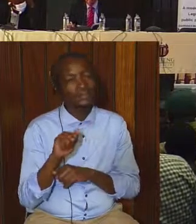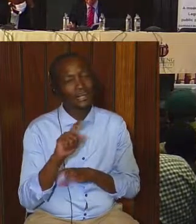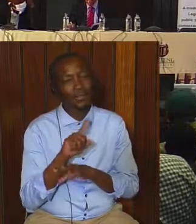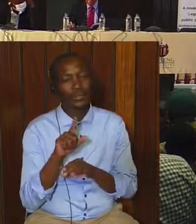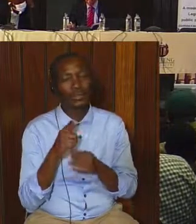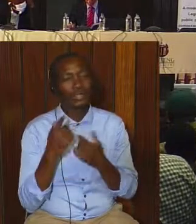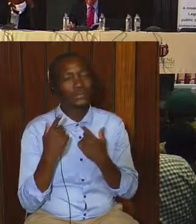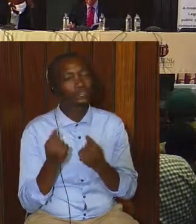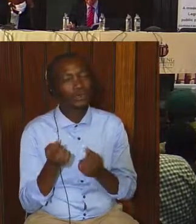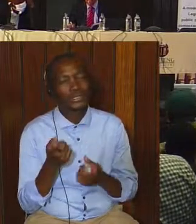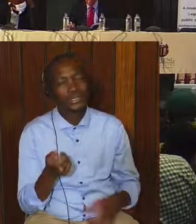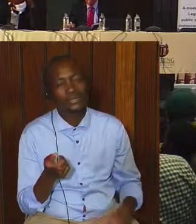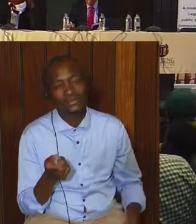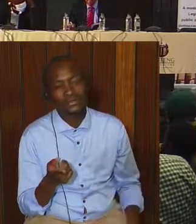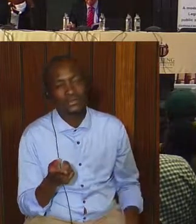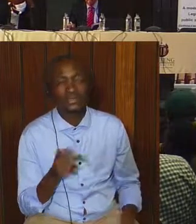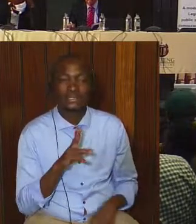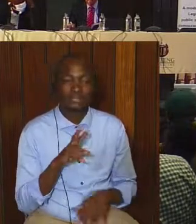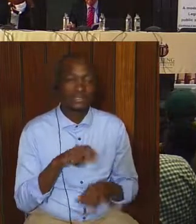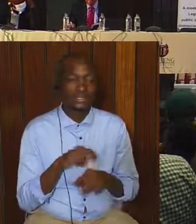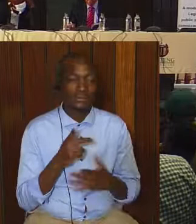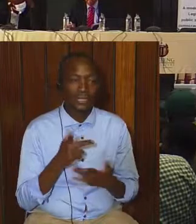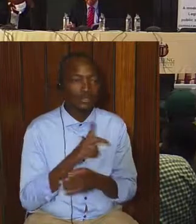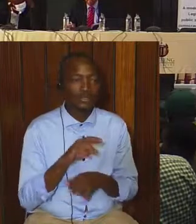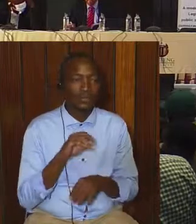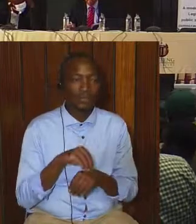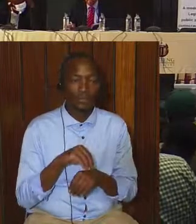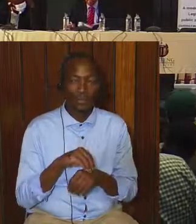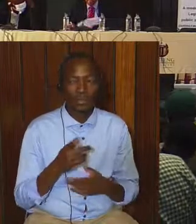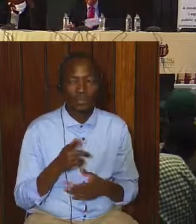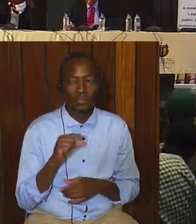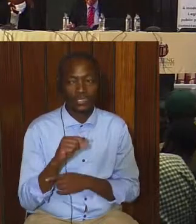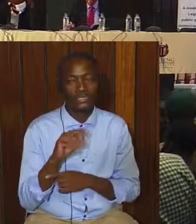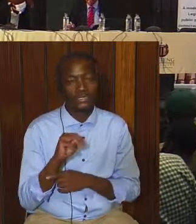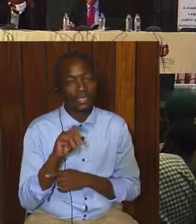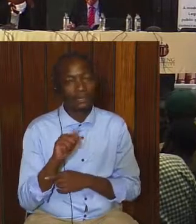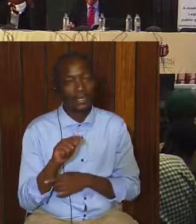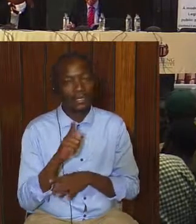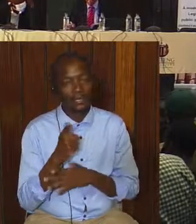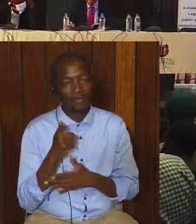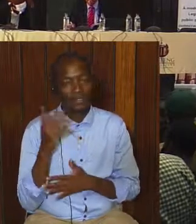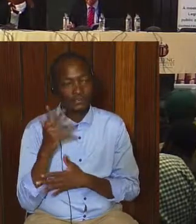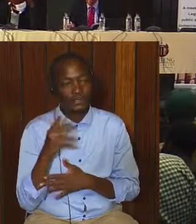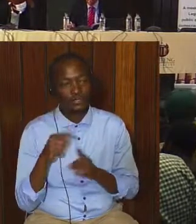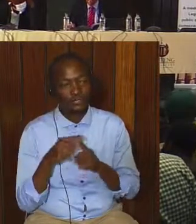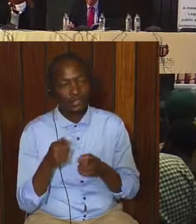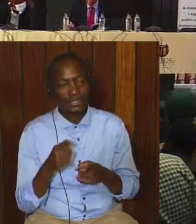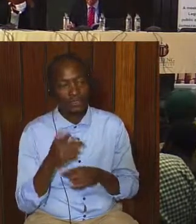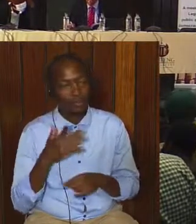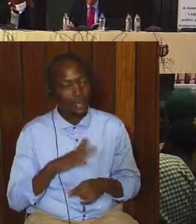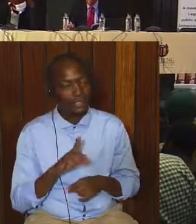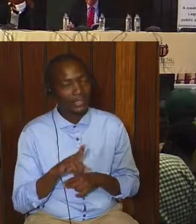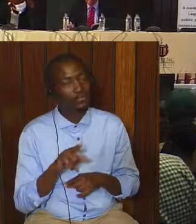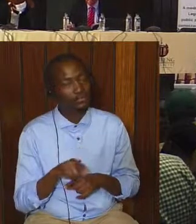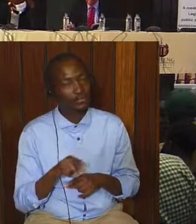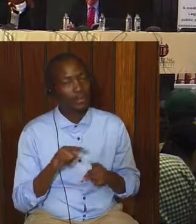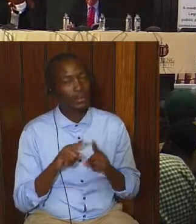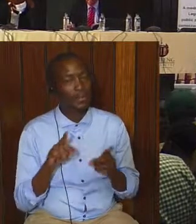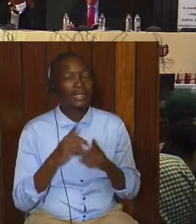doing? If needs be, I don't have a problem if the GMA speaks to this if you would want them to, but I do think